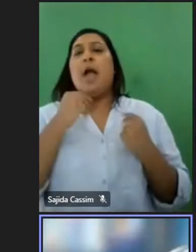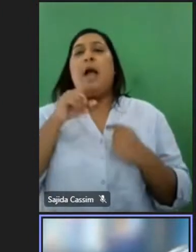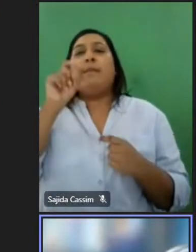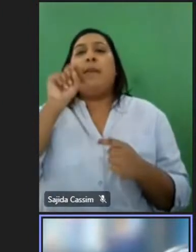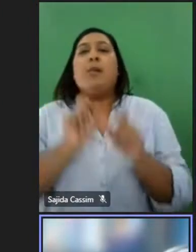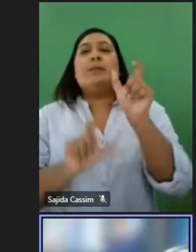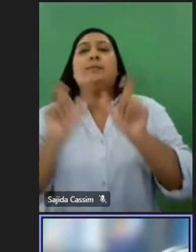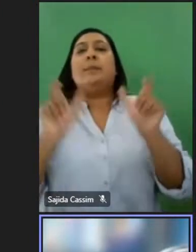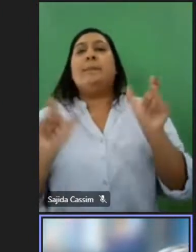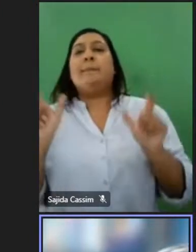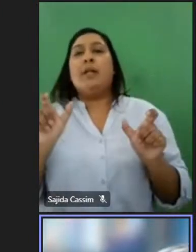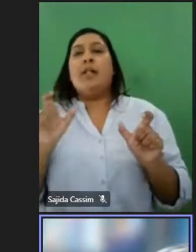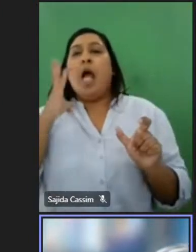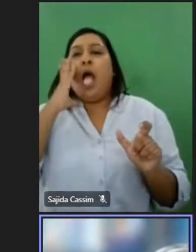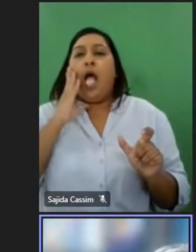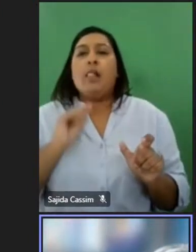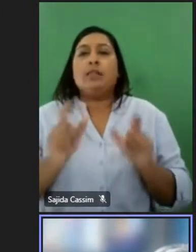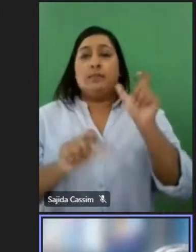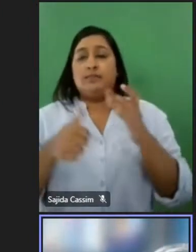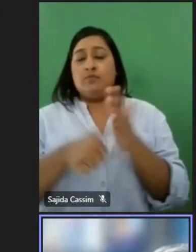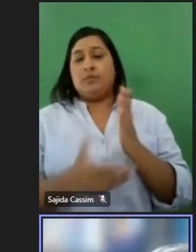slide, please, Joel.